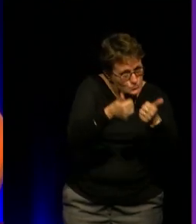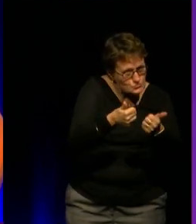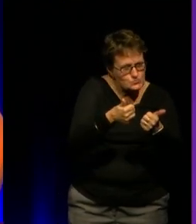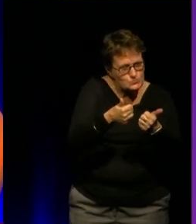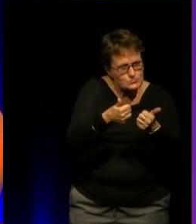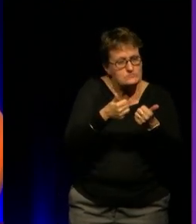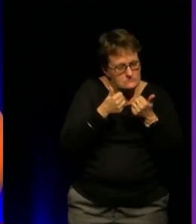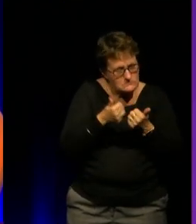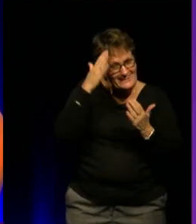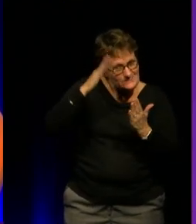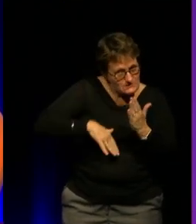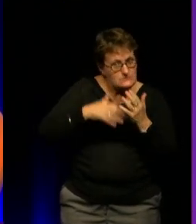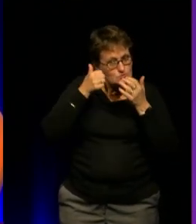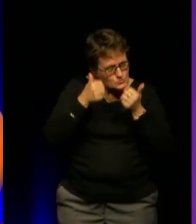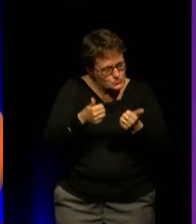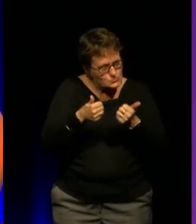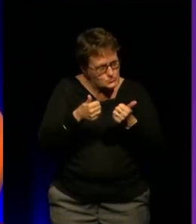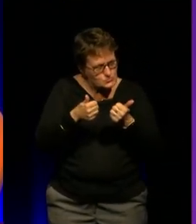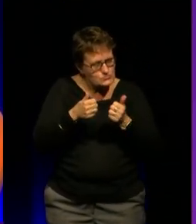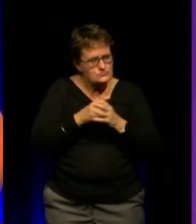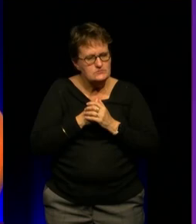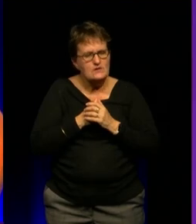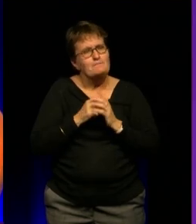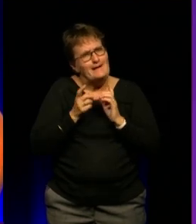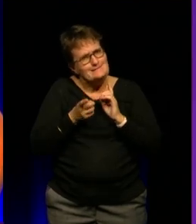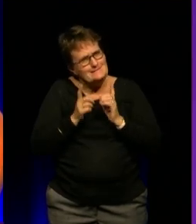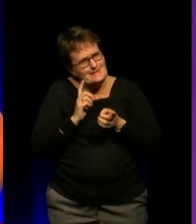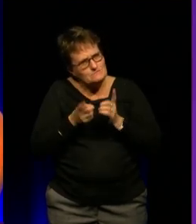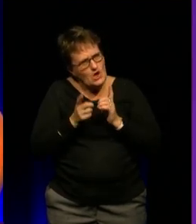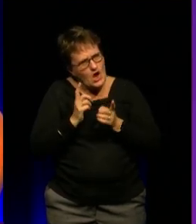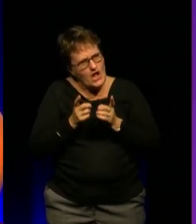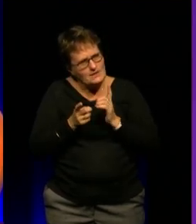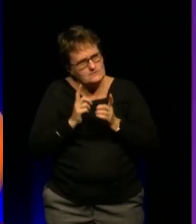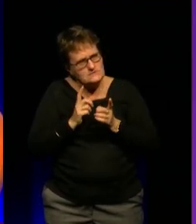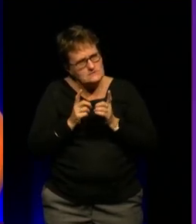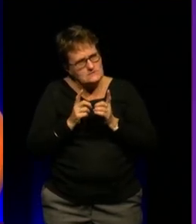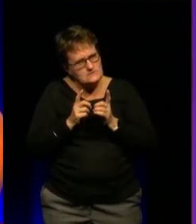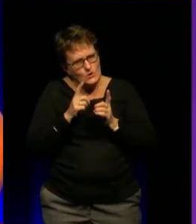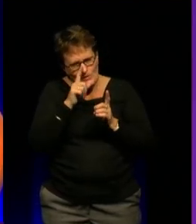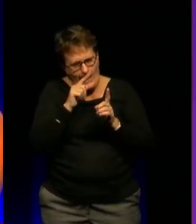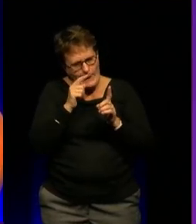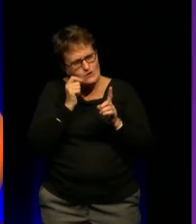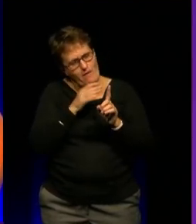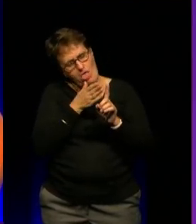useful. Previous experience can be great, although sometimes people can kind of get guardrailed by that,